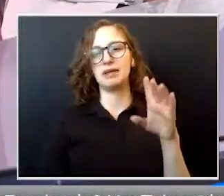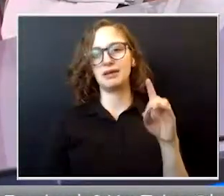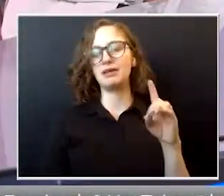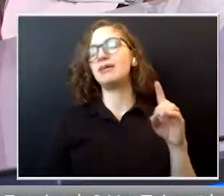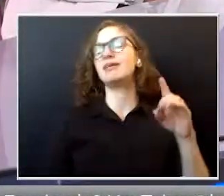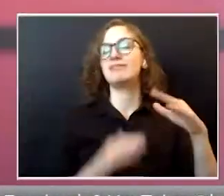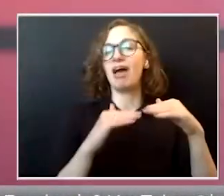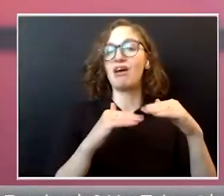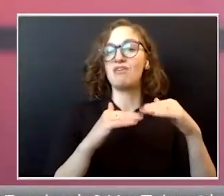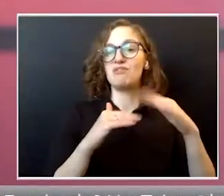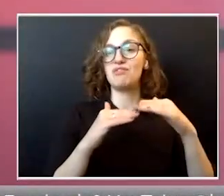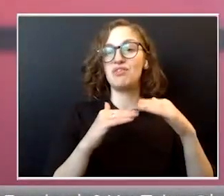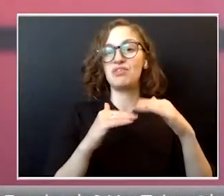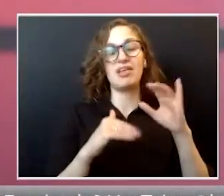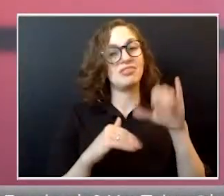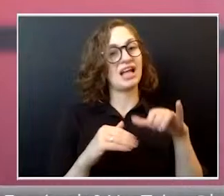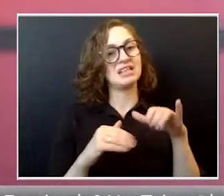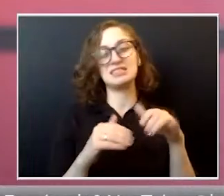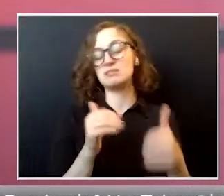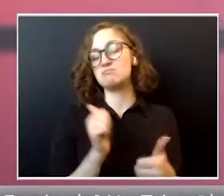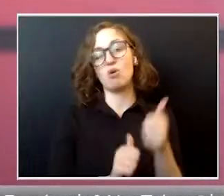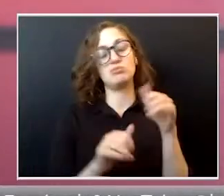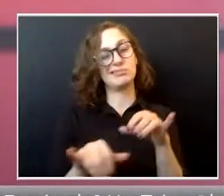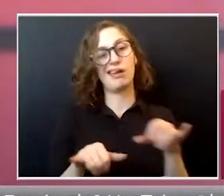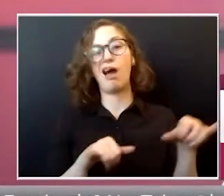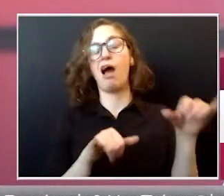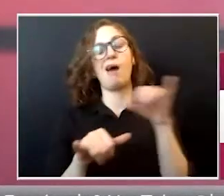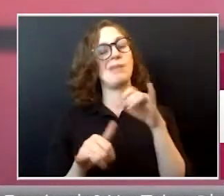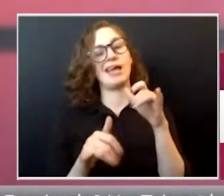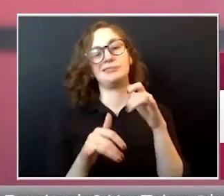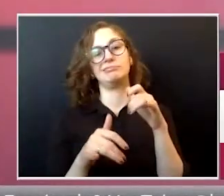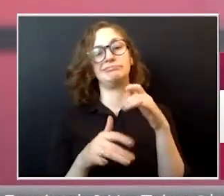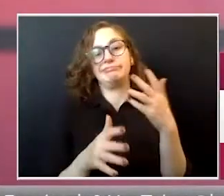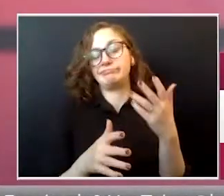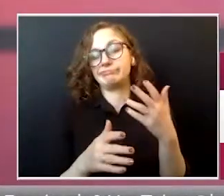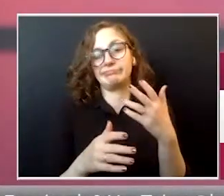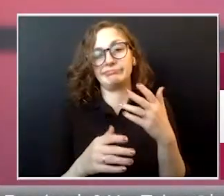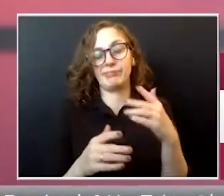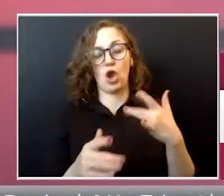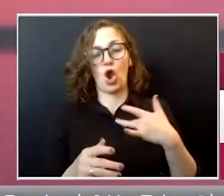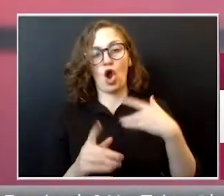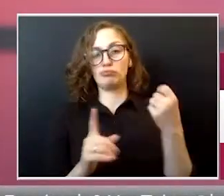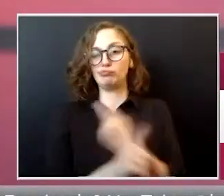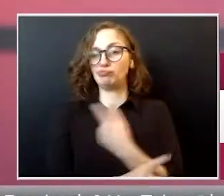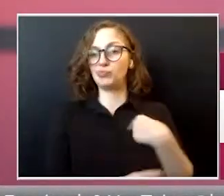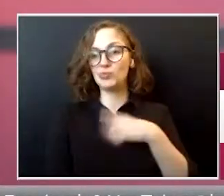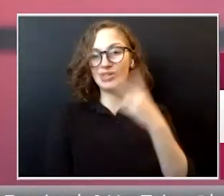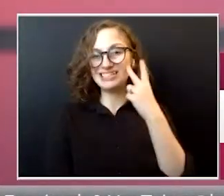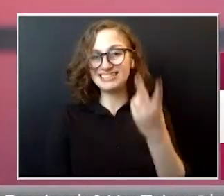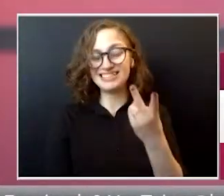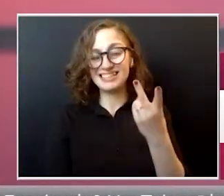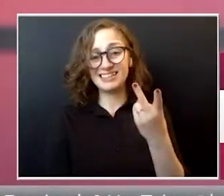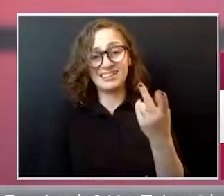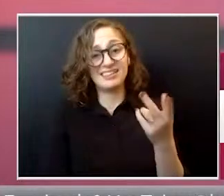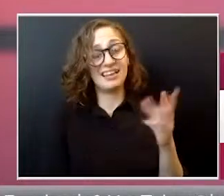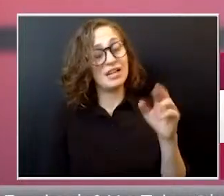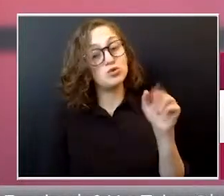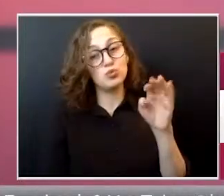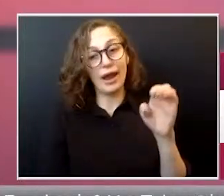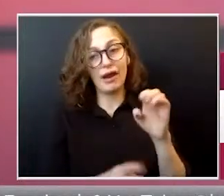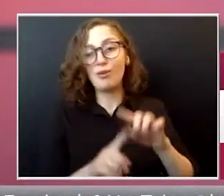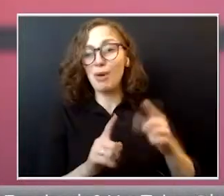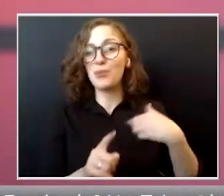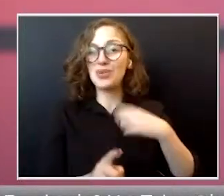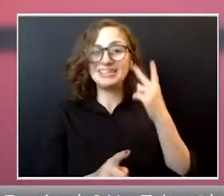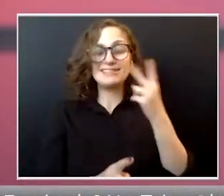So although it's rare, we'll see 4 or 5 in a given day in clinic, each of us, and because of,